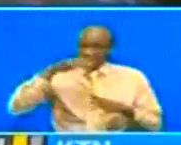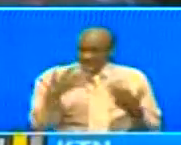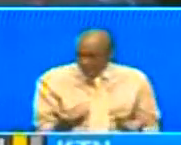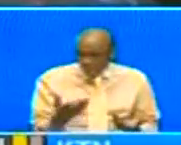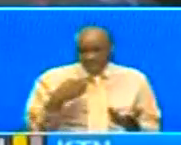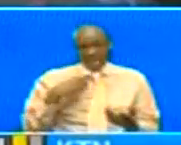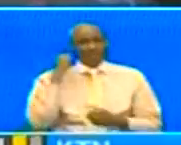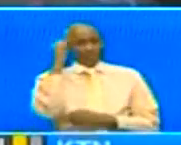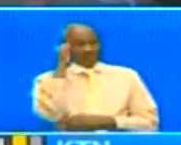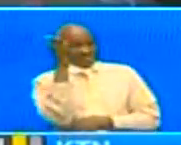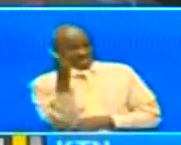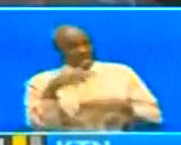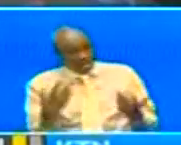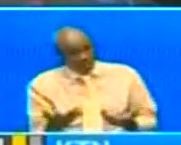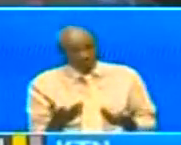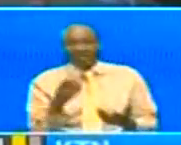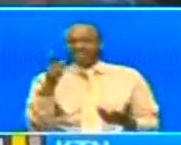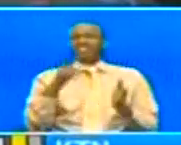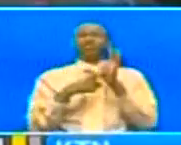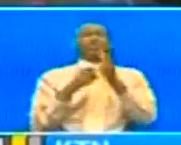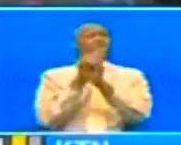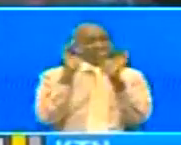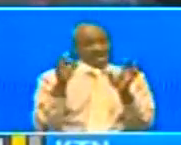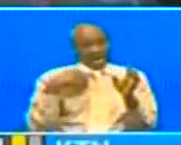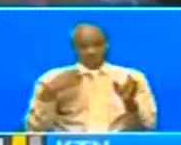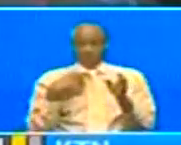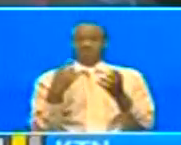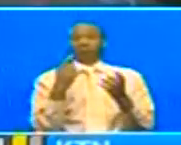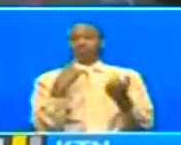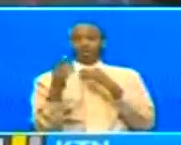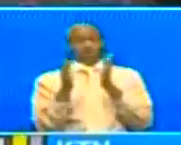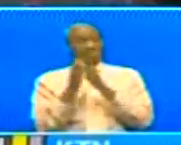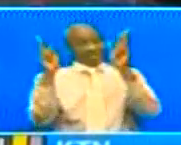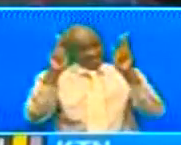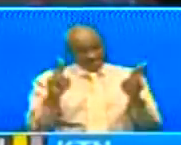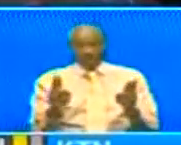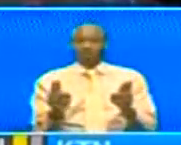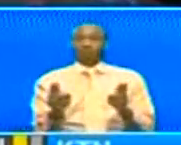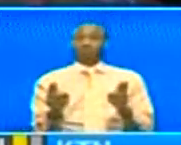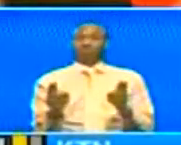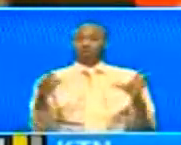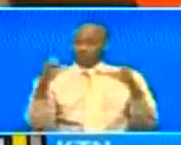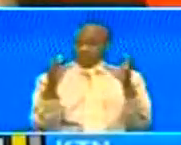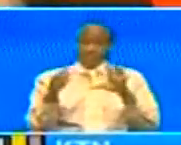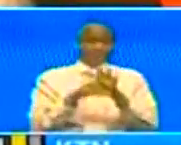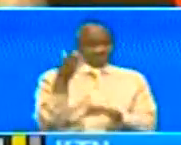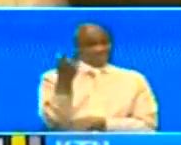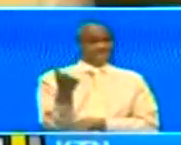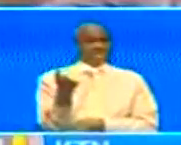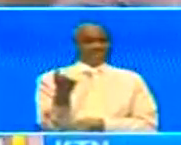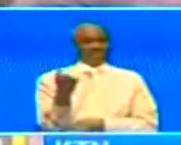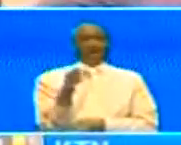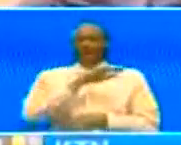the geopolitics of the region. It speaks about our engagement with other international community members. They must